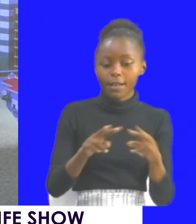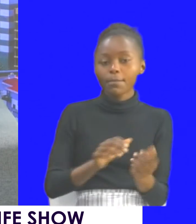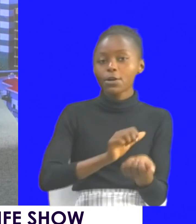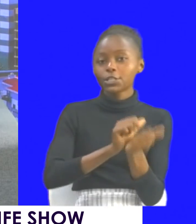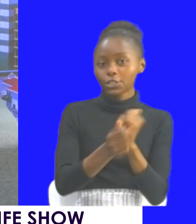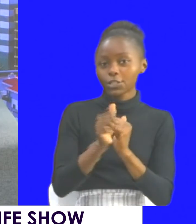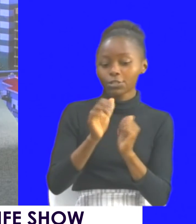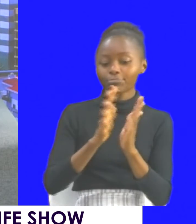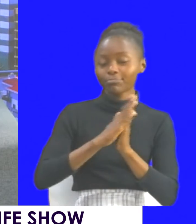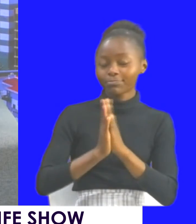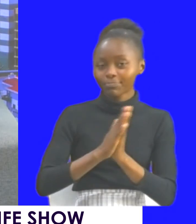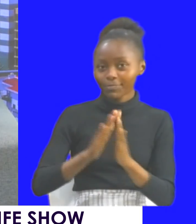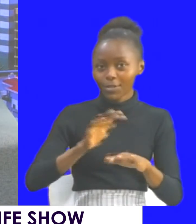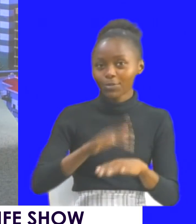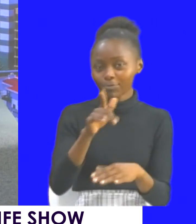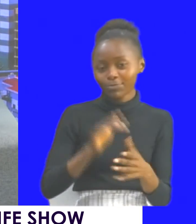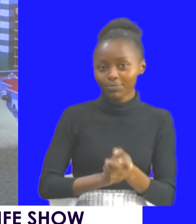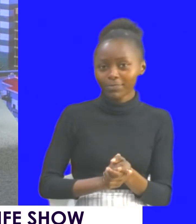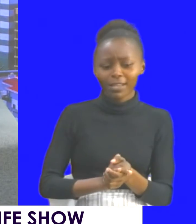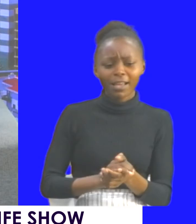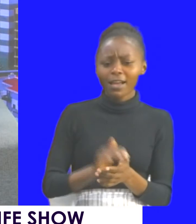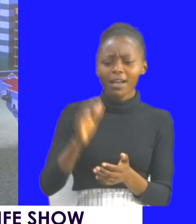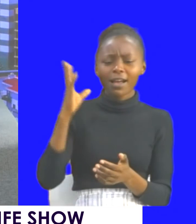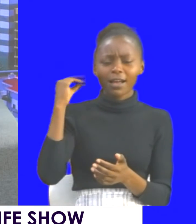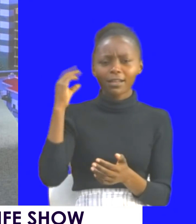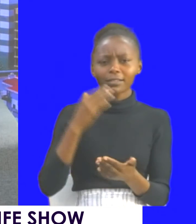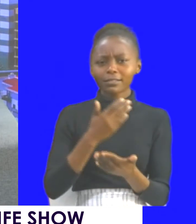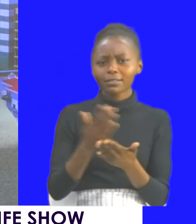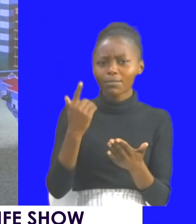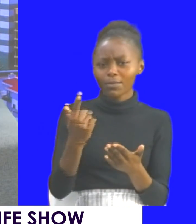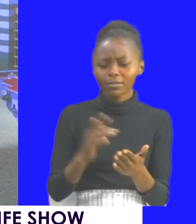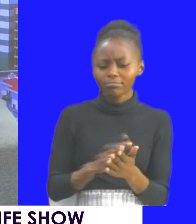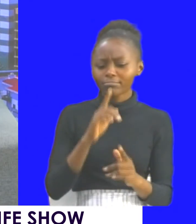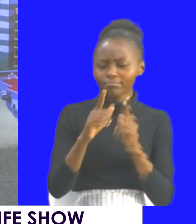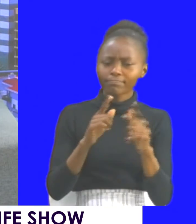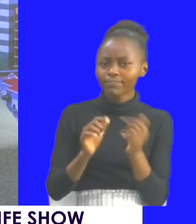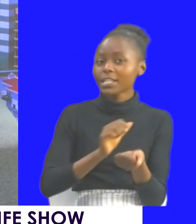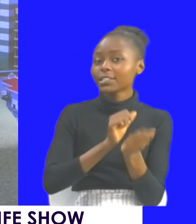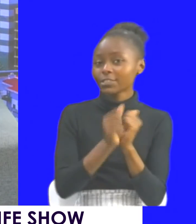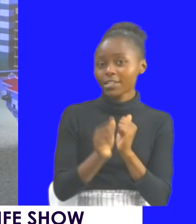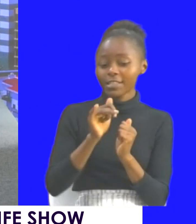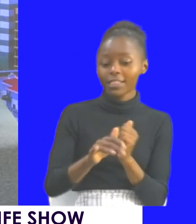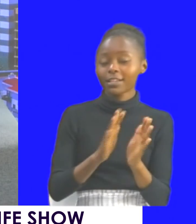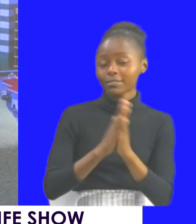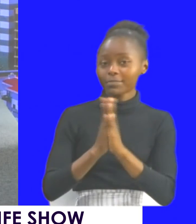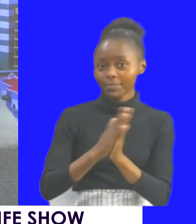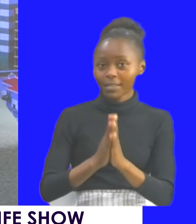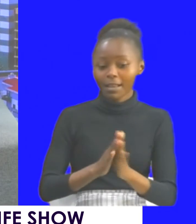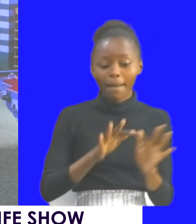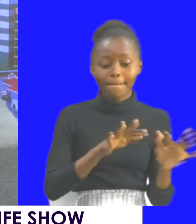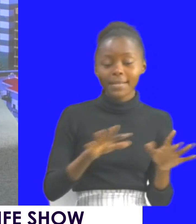you. I heard someone talk of narrative. Change that story. Market